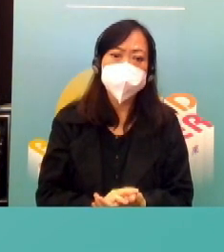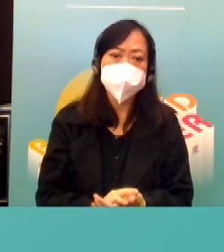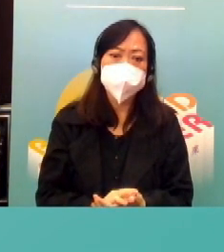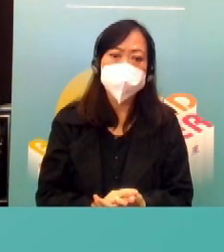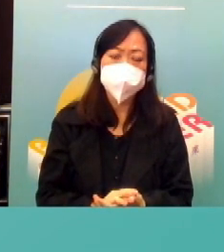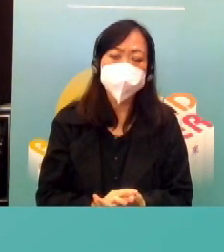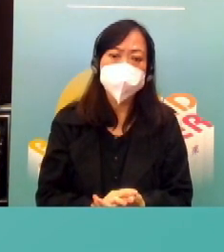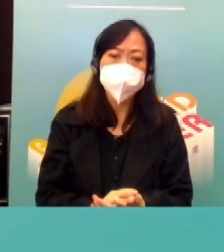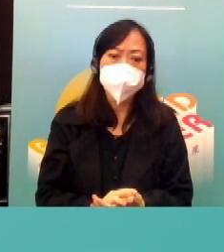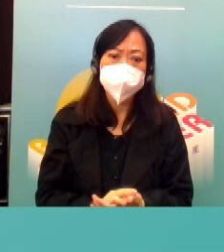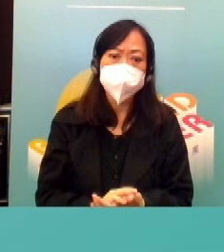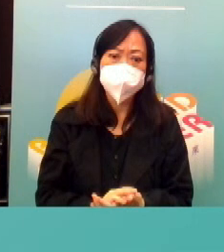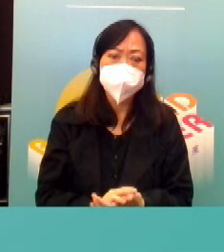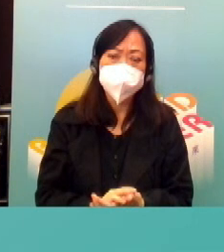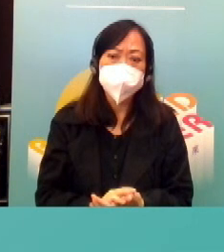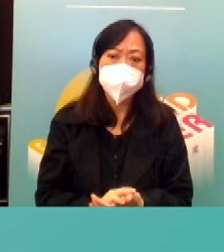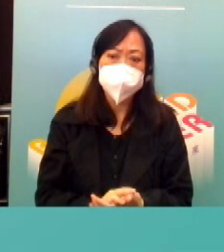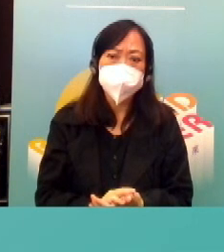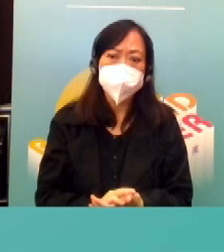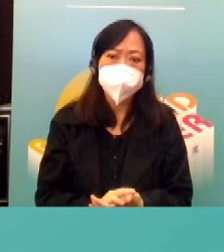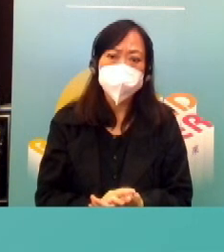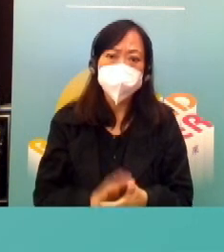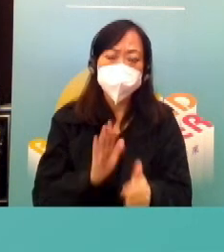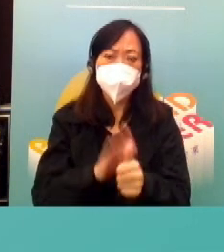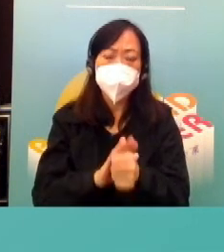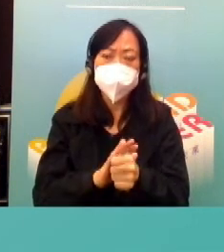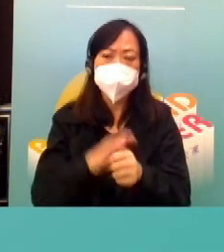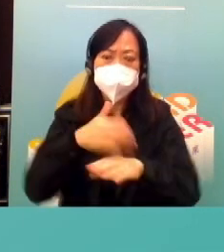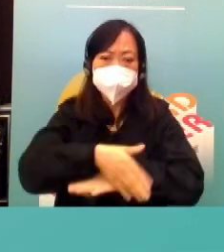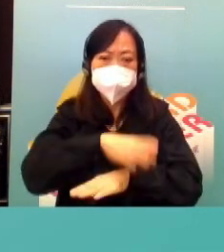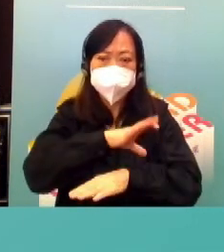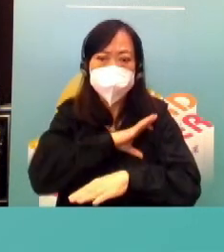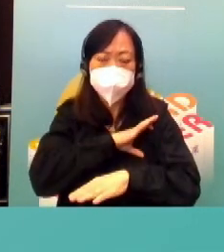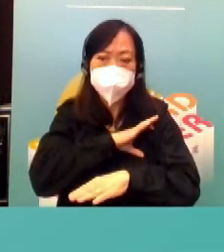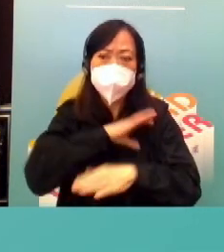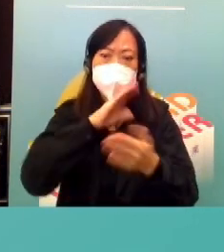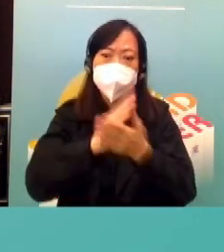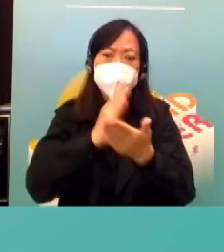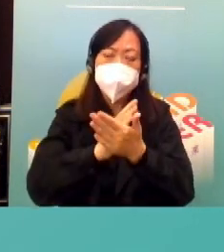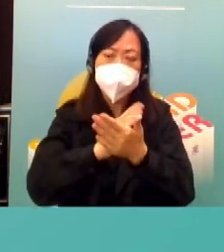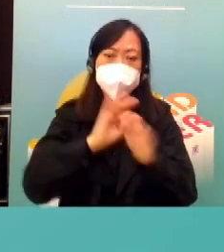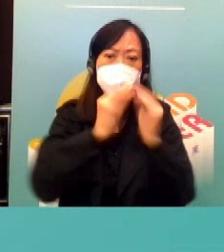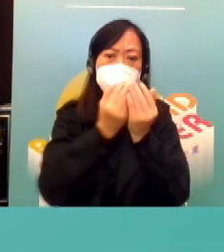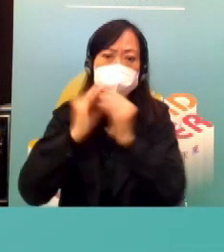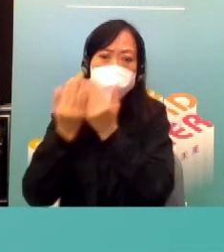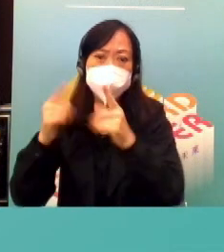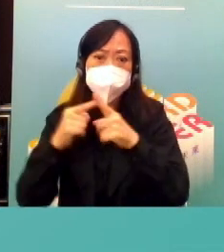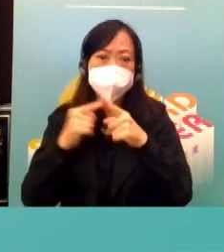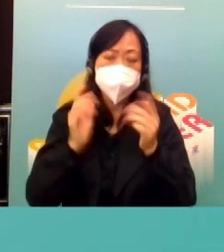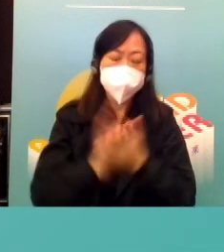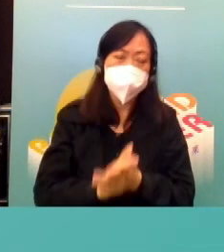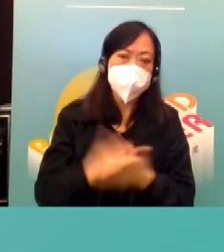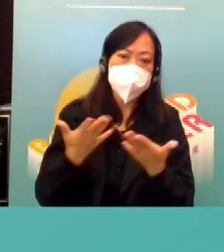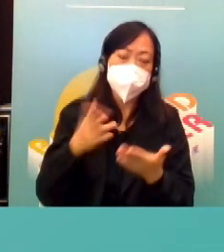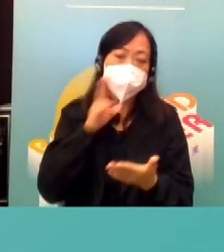the community. I'll quickly give you a few examples. For example, we work with Pressure